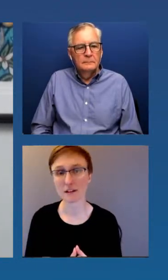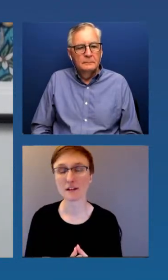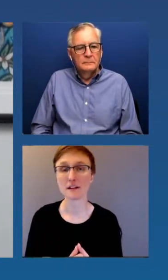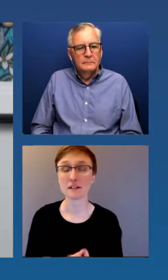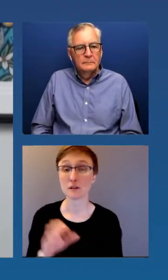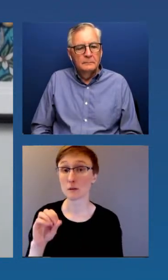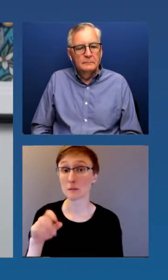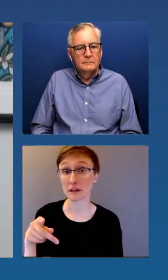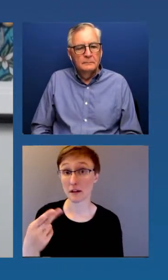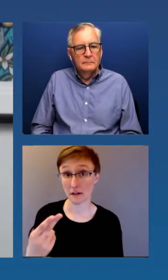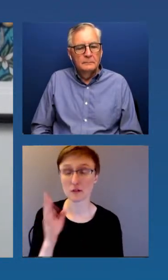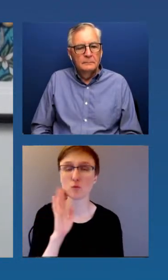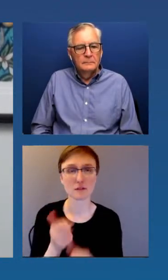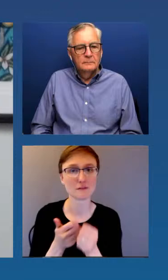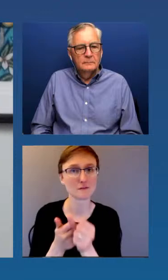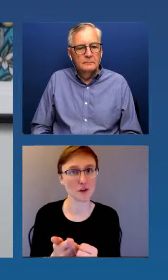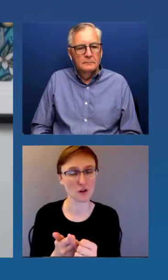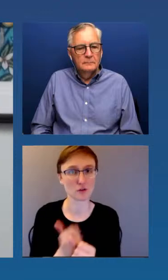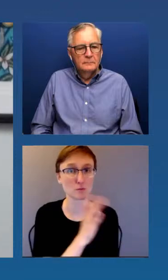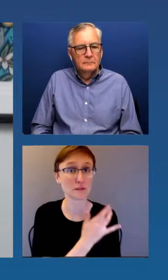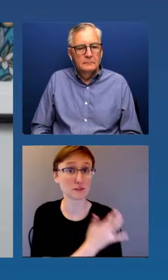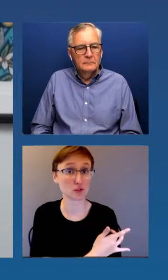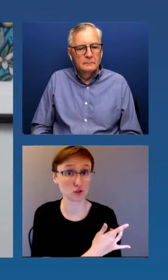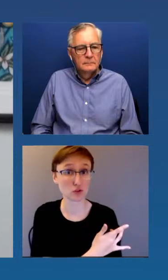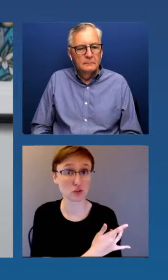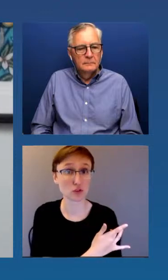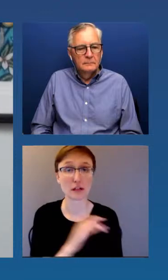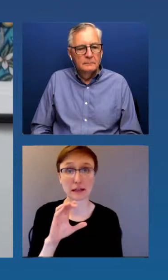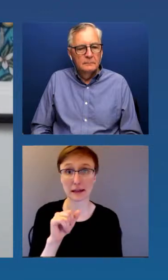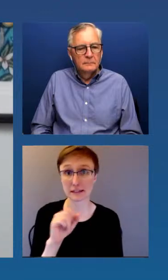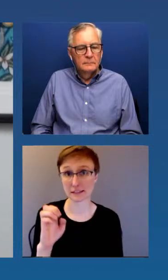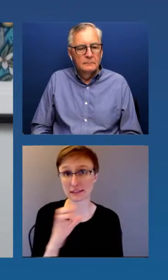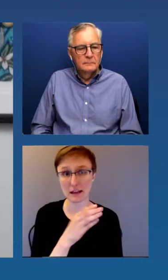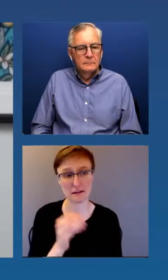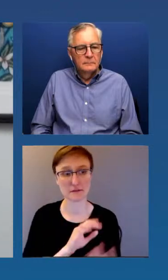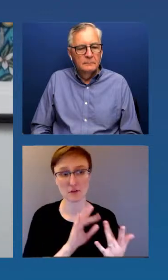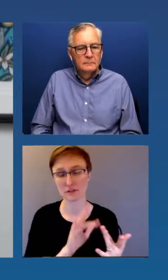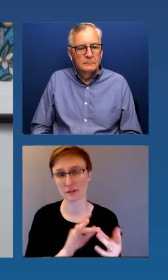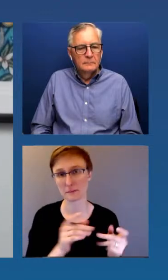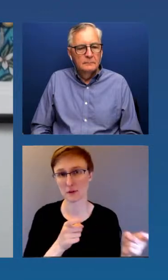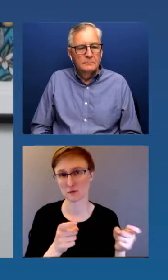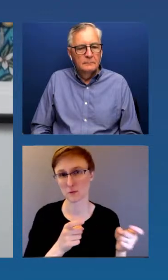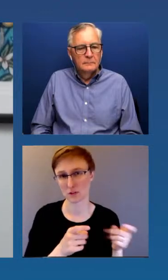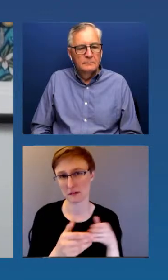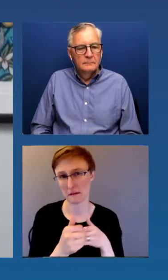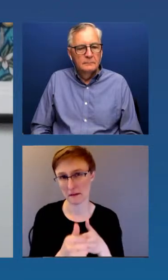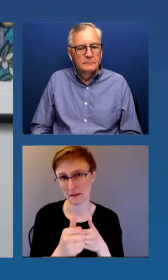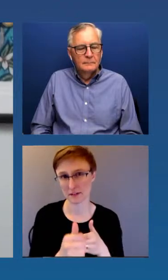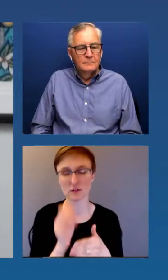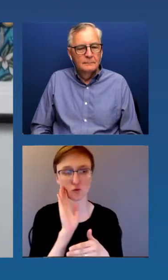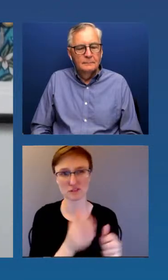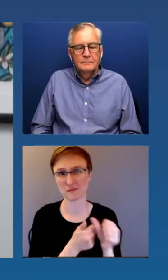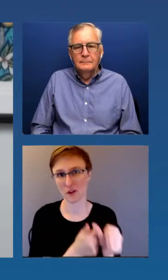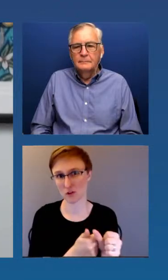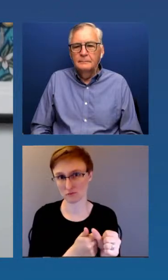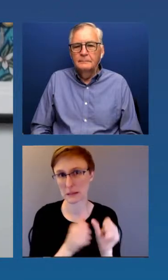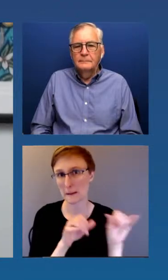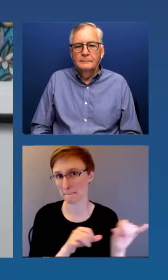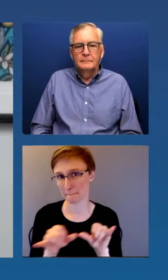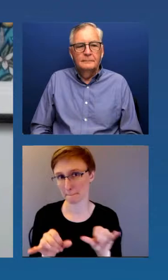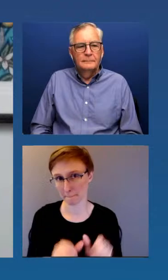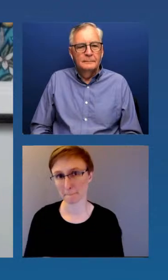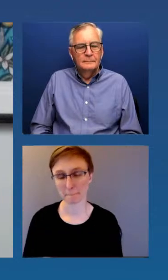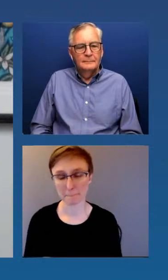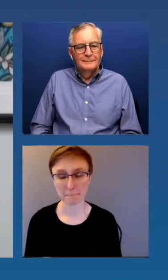provincial case and contact management guidance, and we will be using this approach.